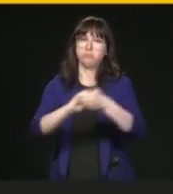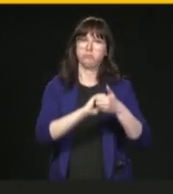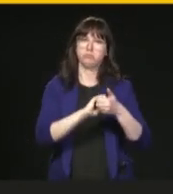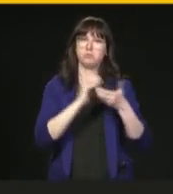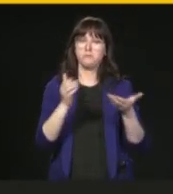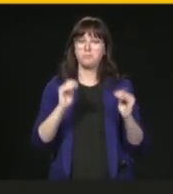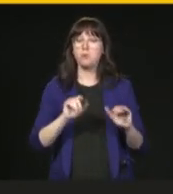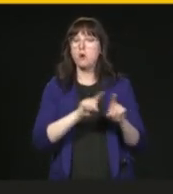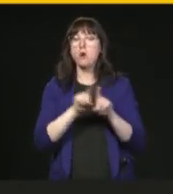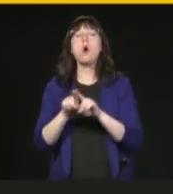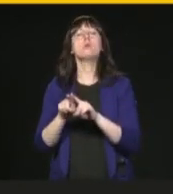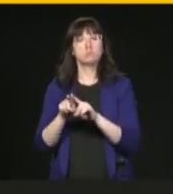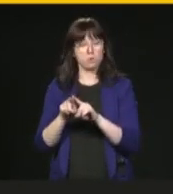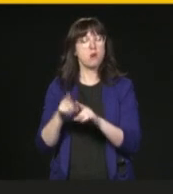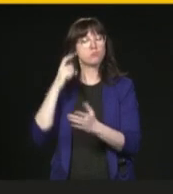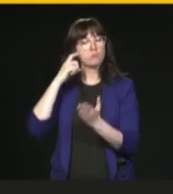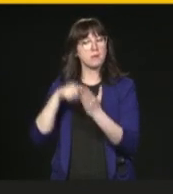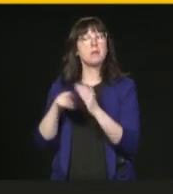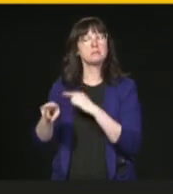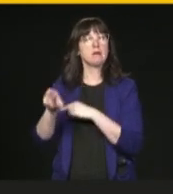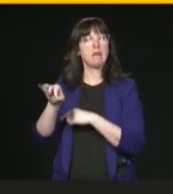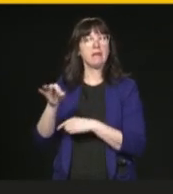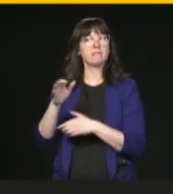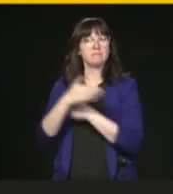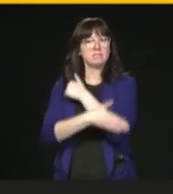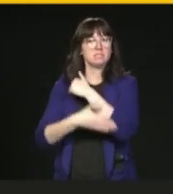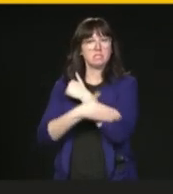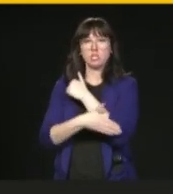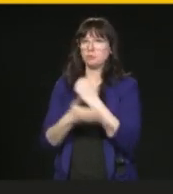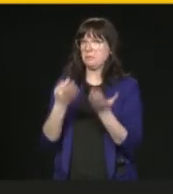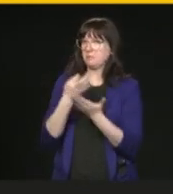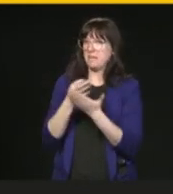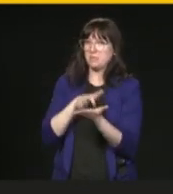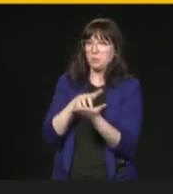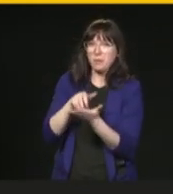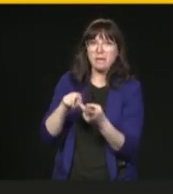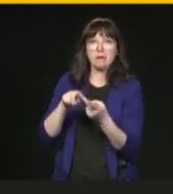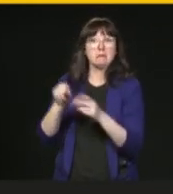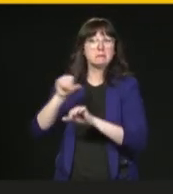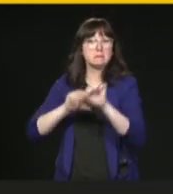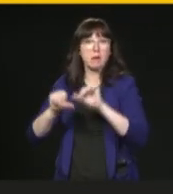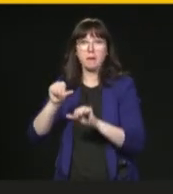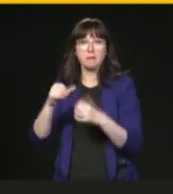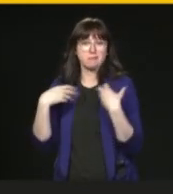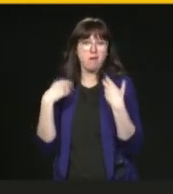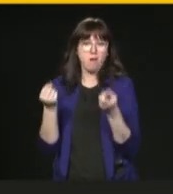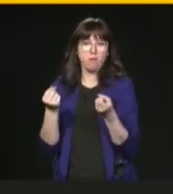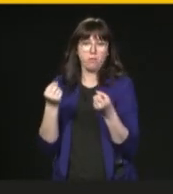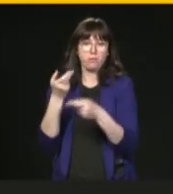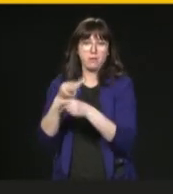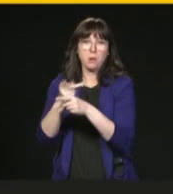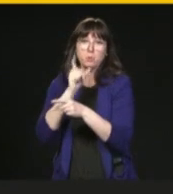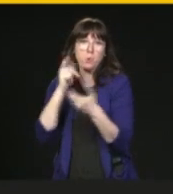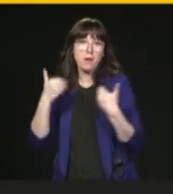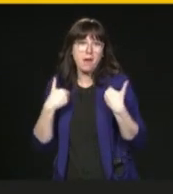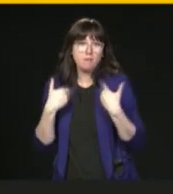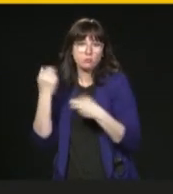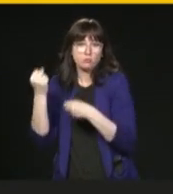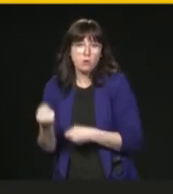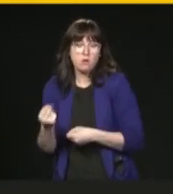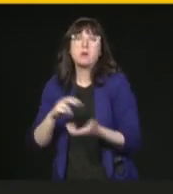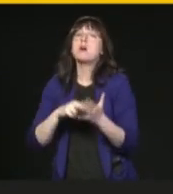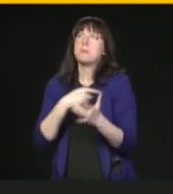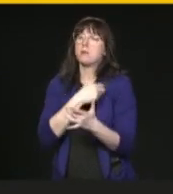about the need to help vulnerable countries that don't have either the science or the health systems to be able to keep